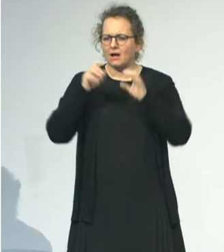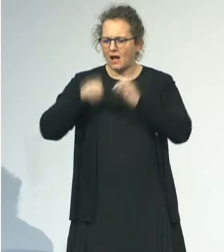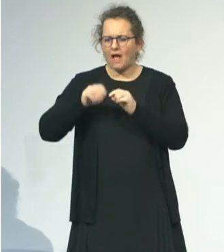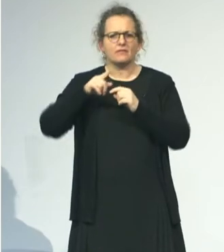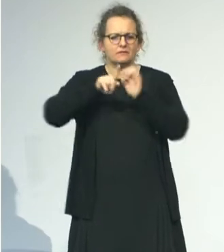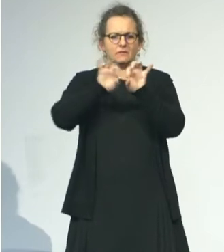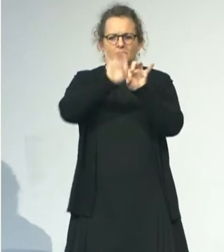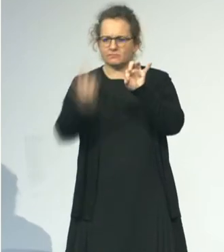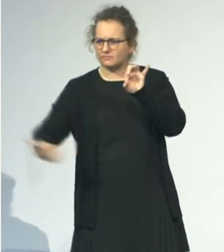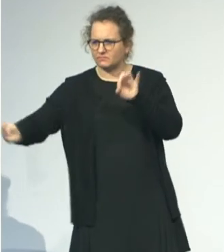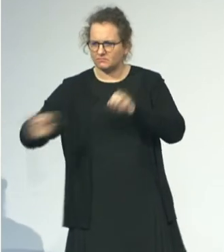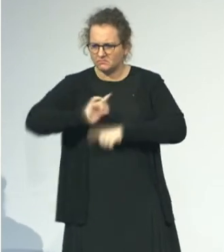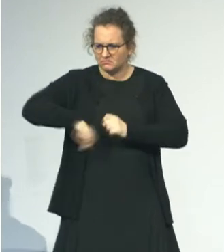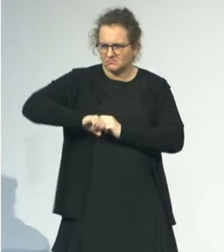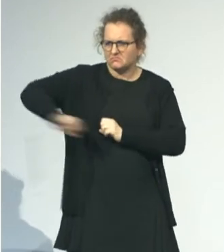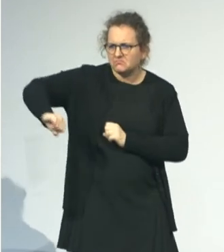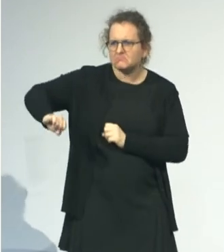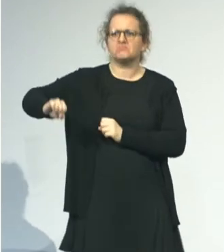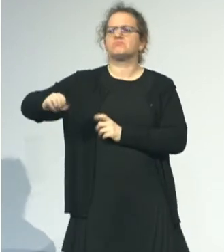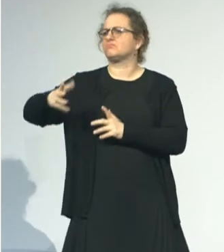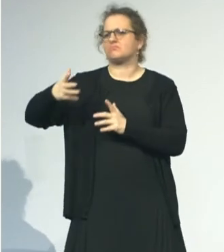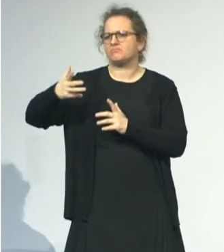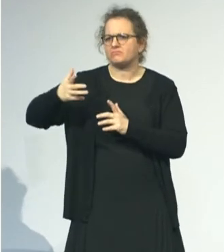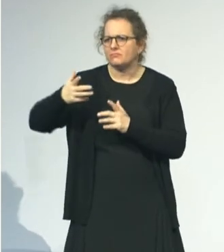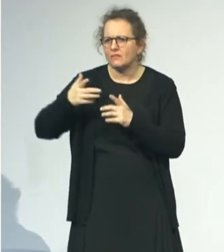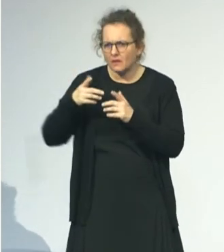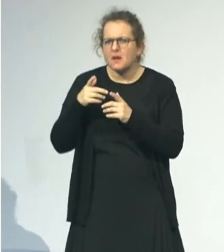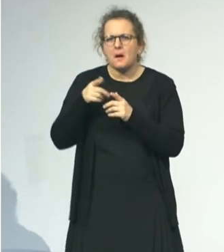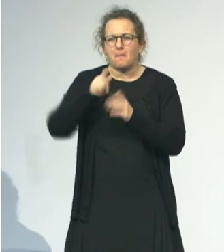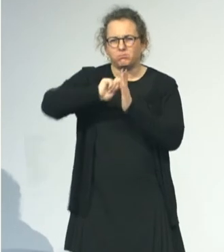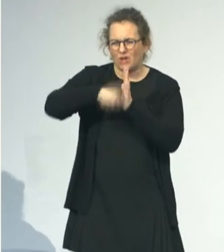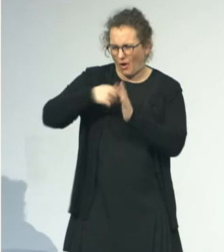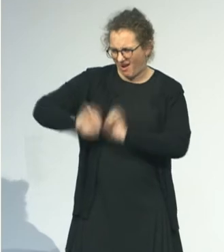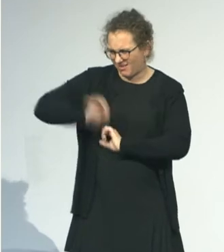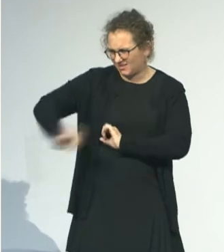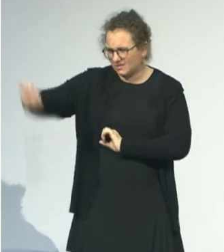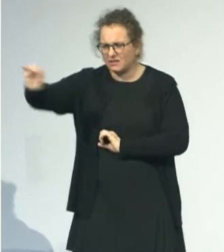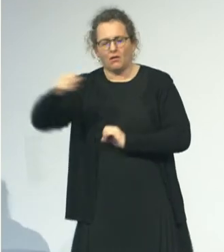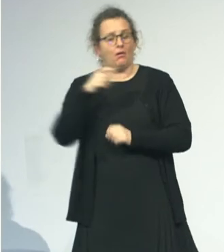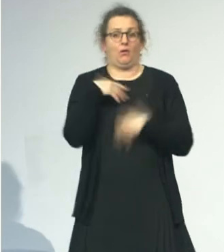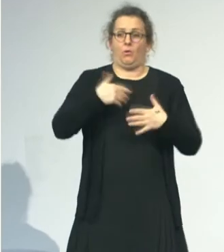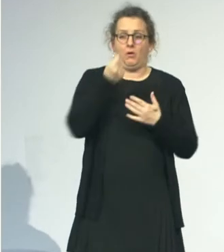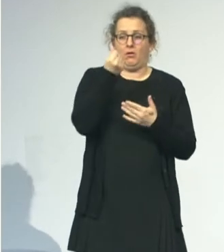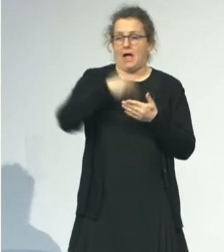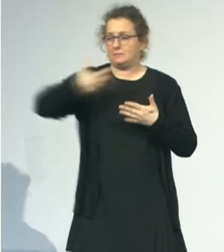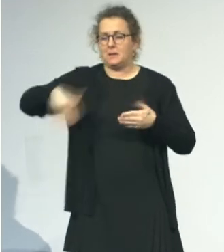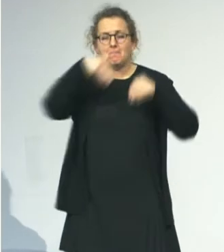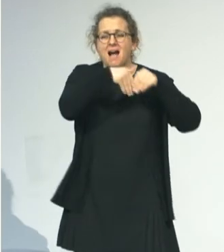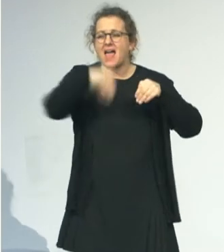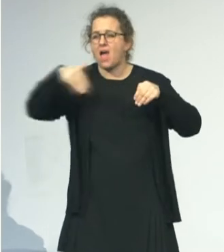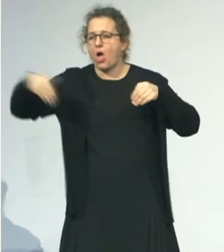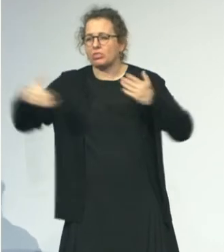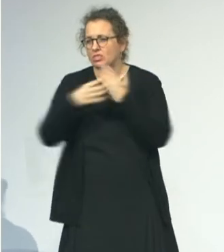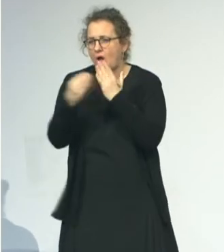the price of a rope, which I assume is, even in Malaysia, is not that high. So I saw in Zero Project how you guys give the